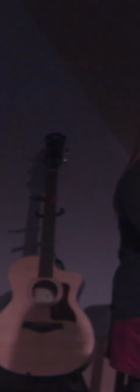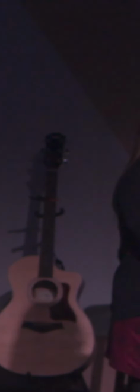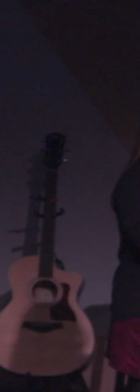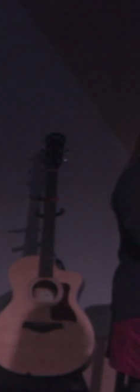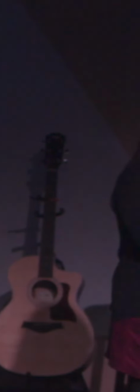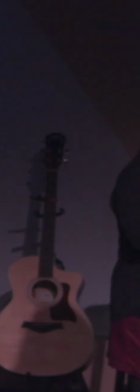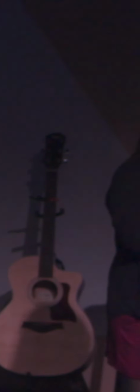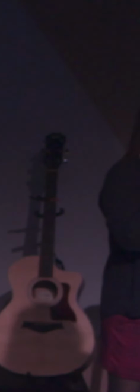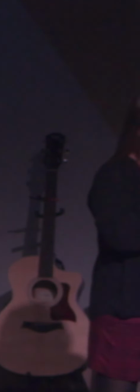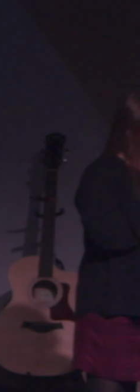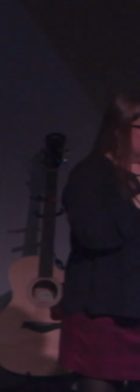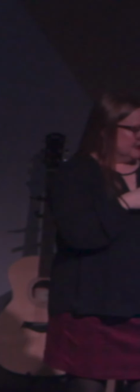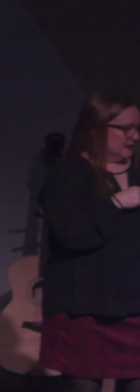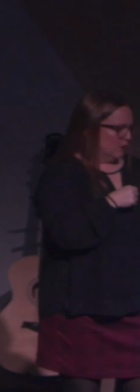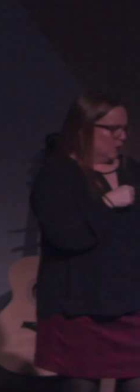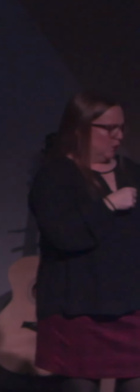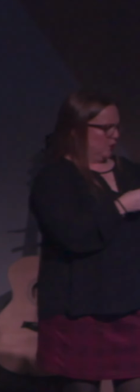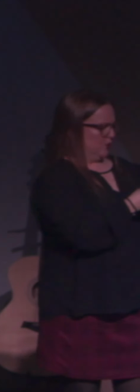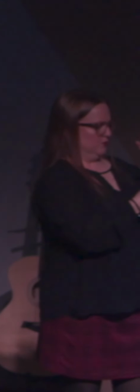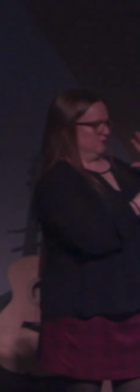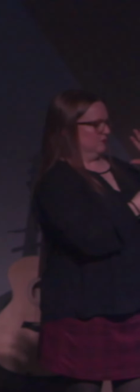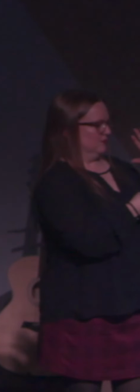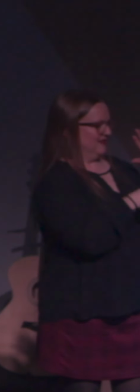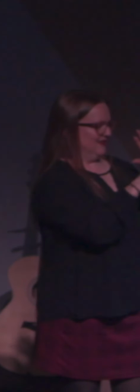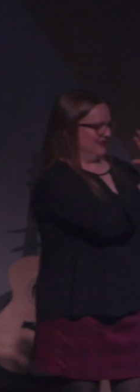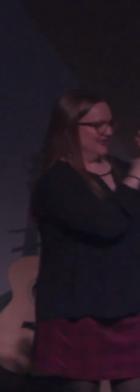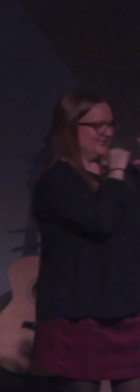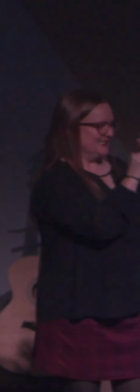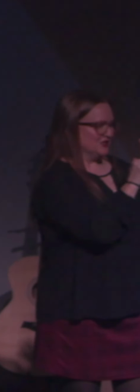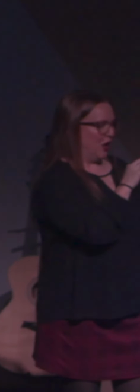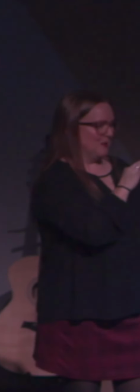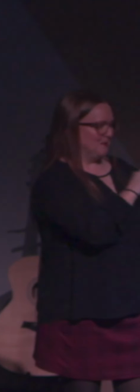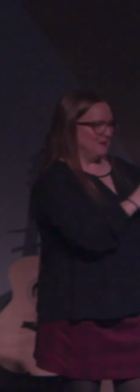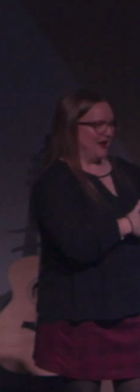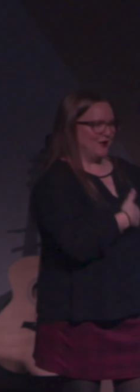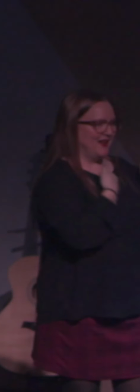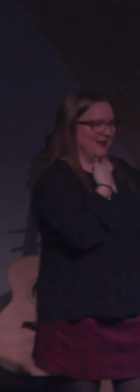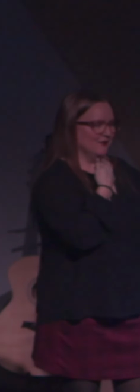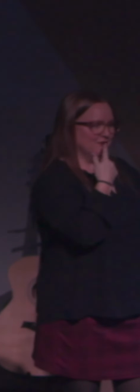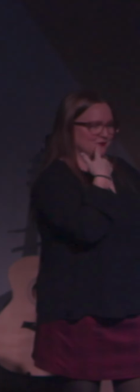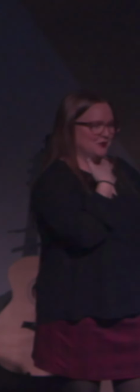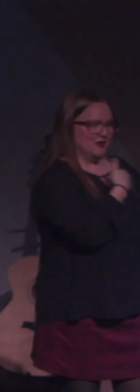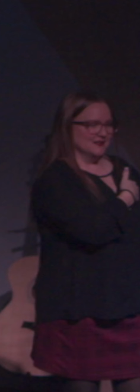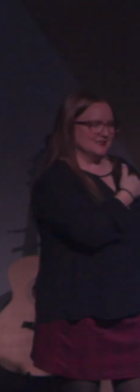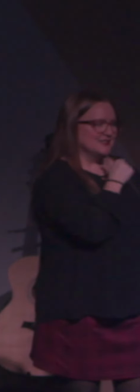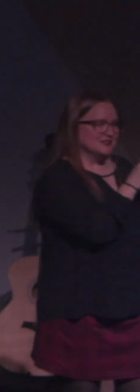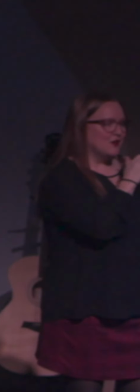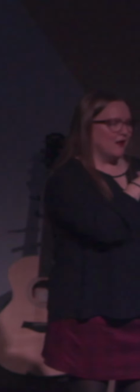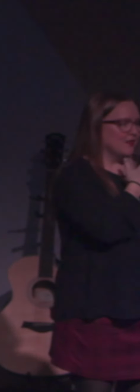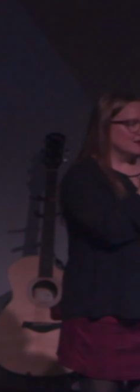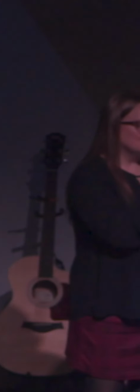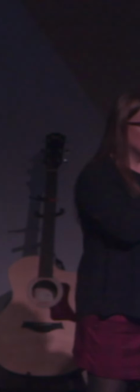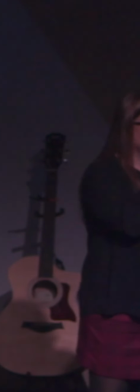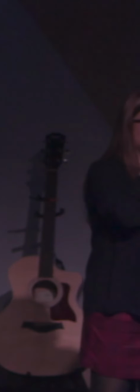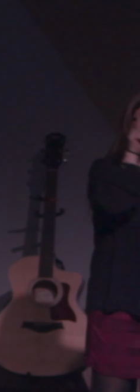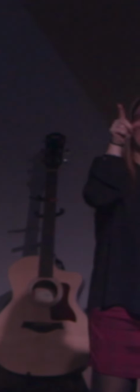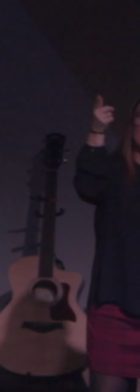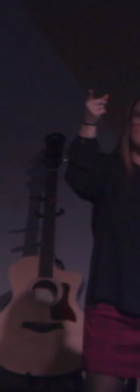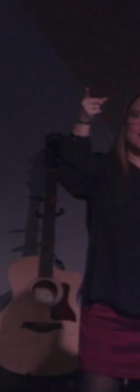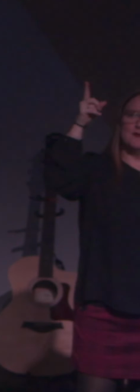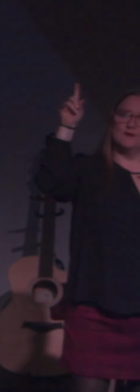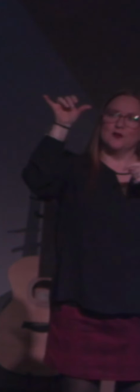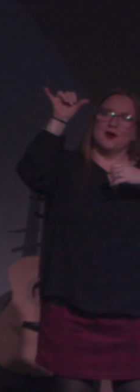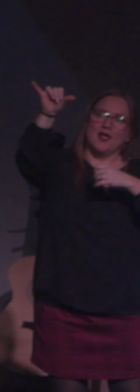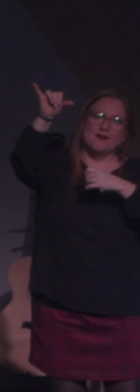to a place where we see that this is not the ultimate paradise for us, this is not the ultimate joy, that there is forever in eternity